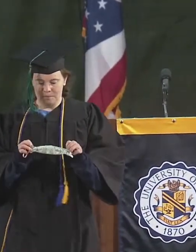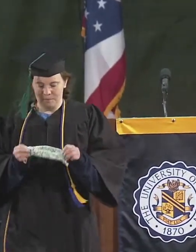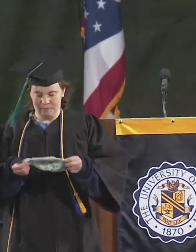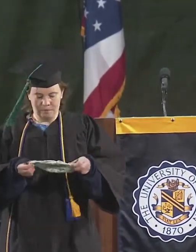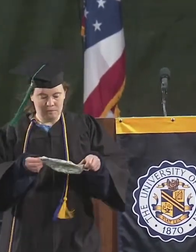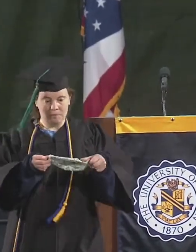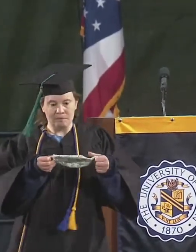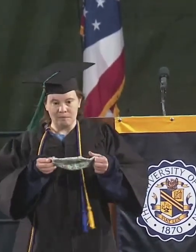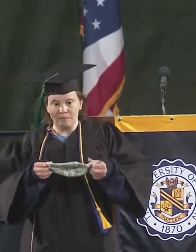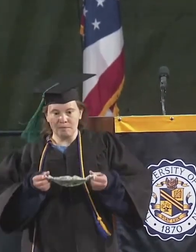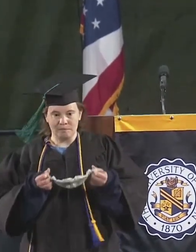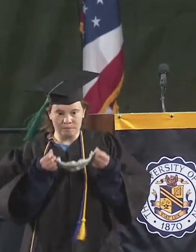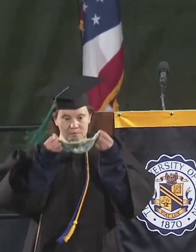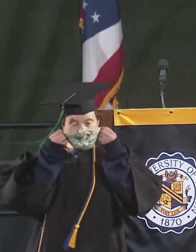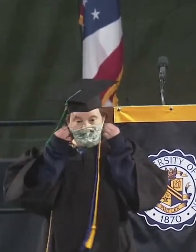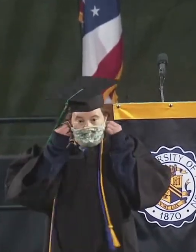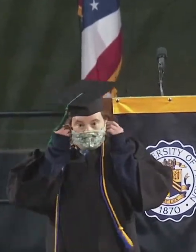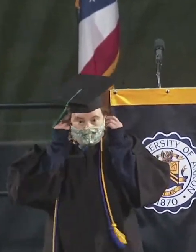Jesse J. Schooling.